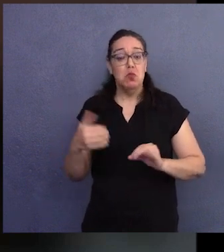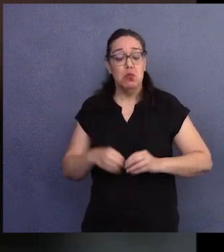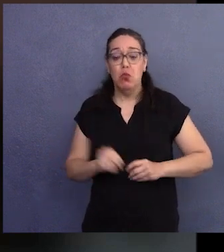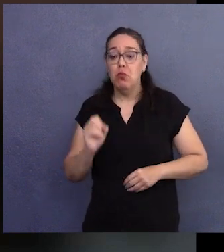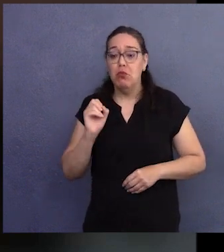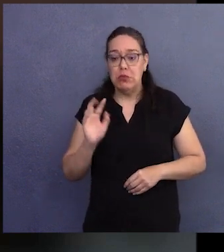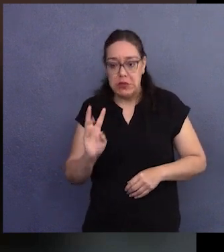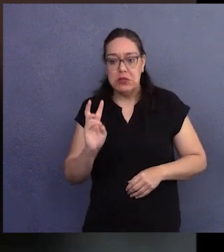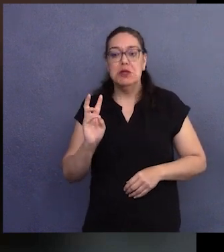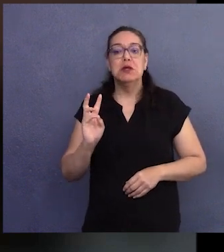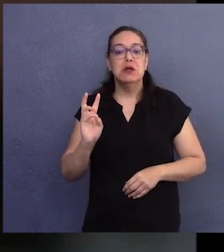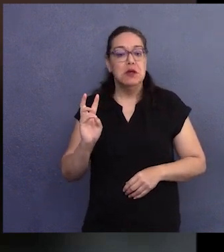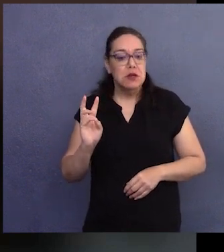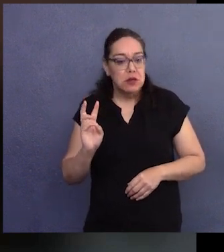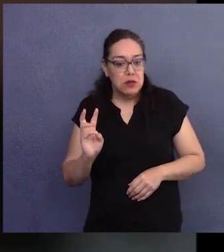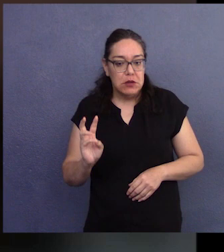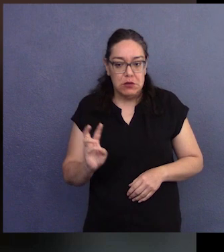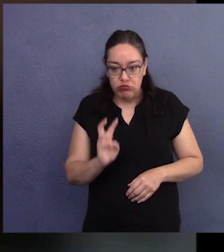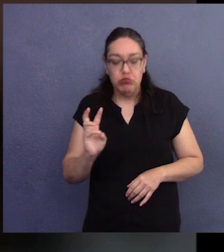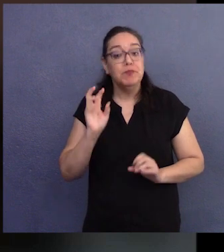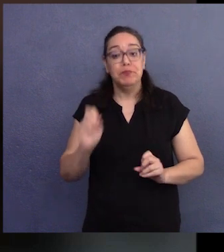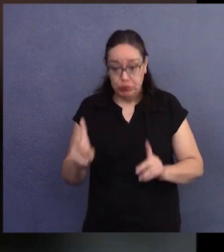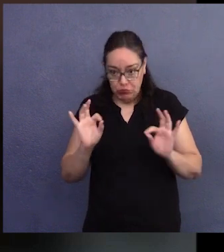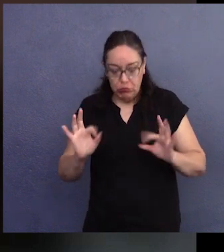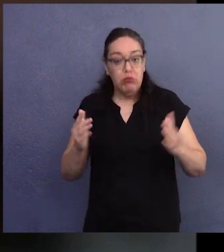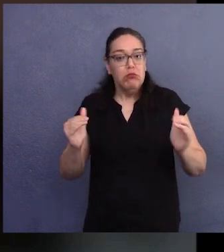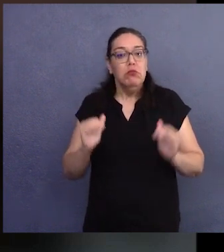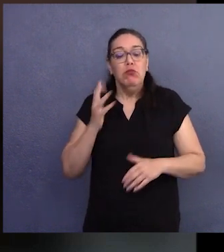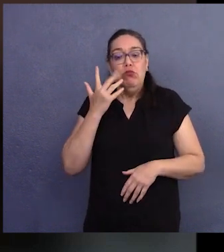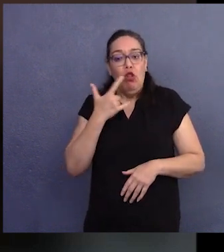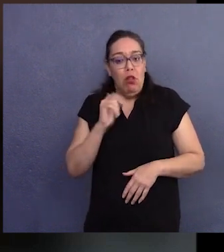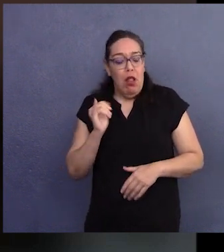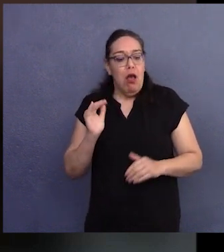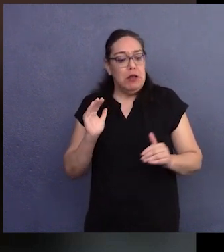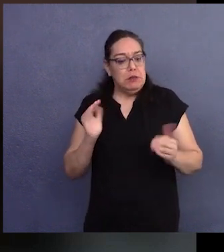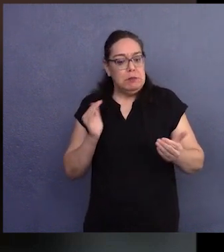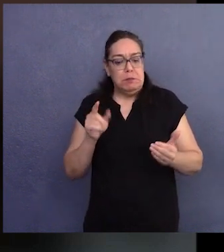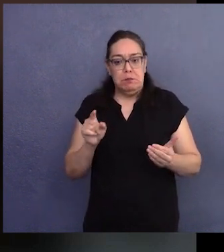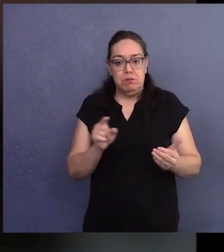All right, 6. All right, so it looks like